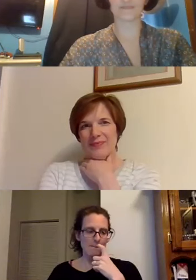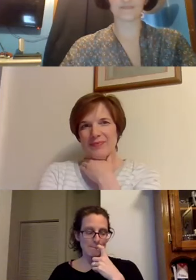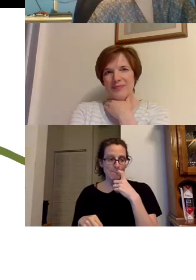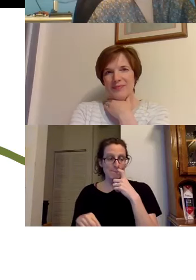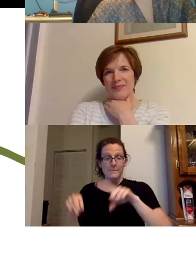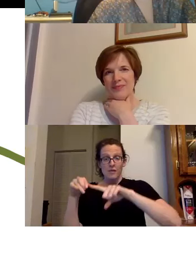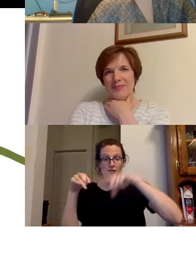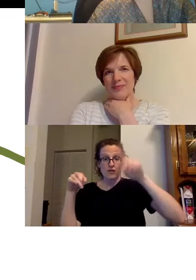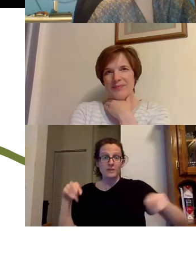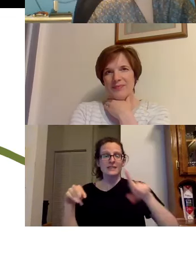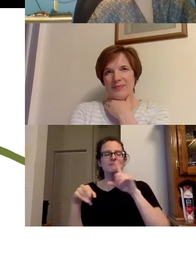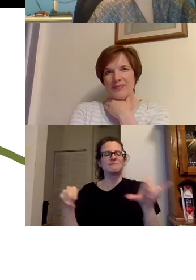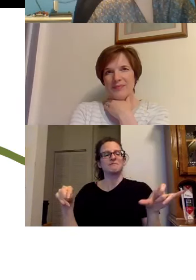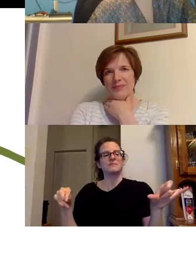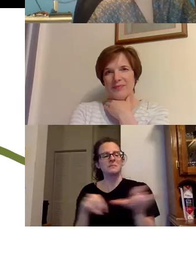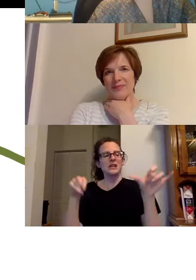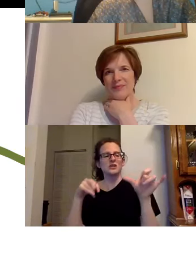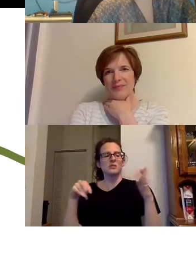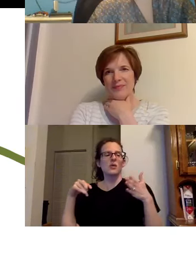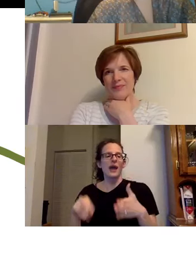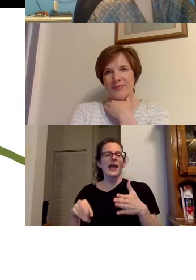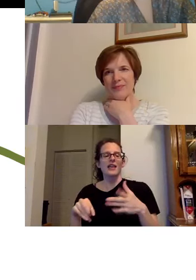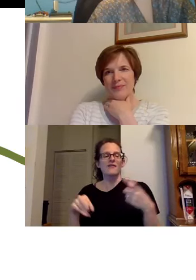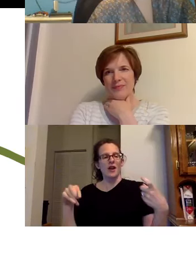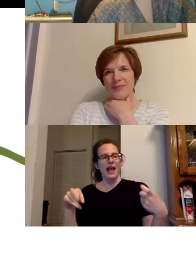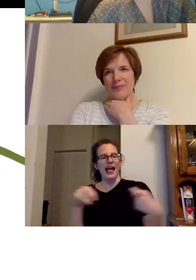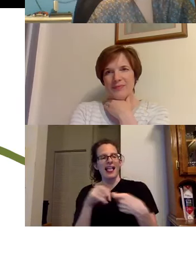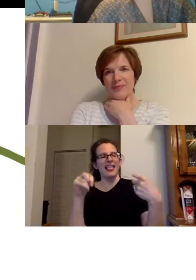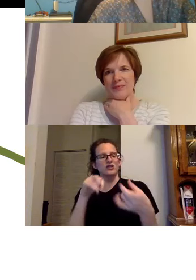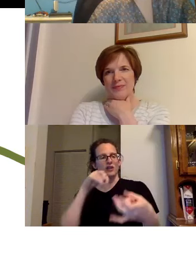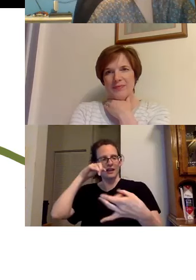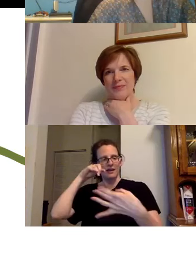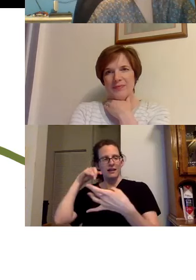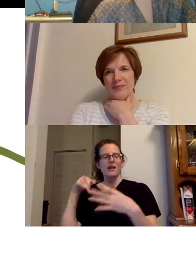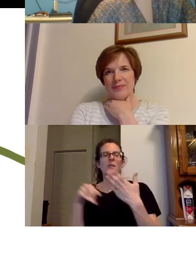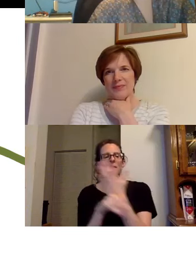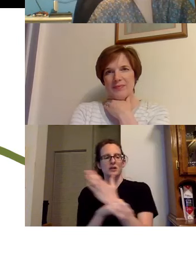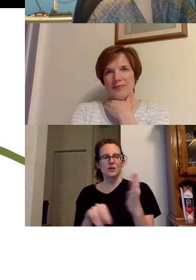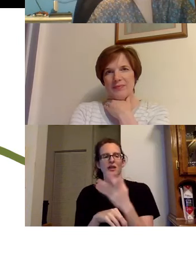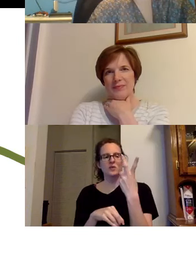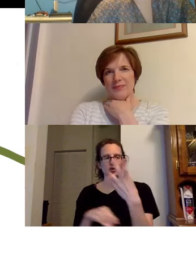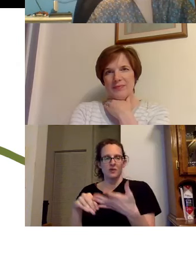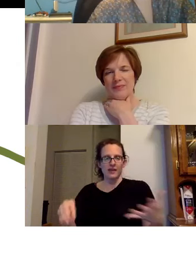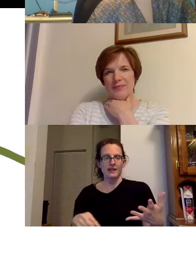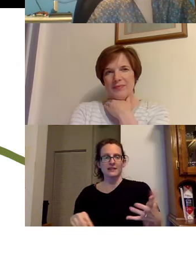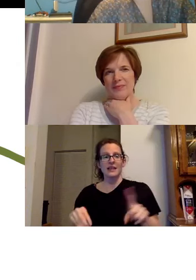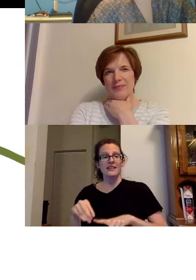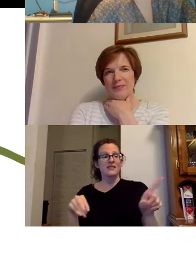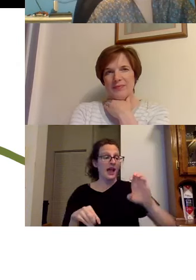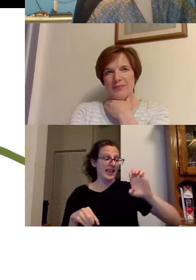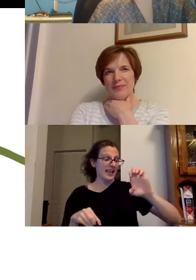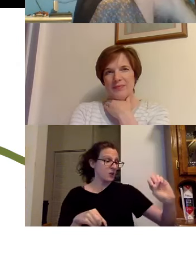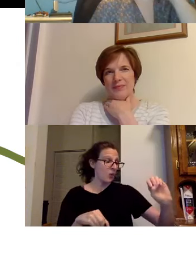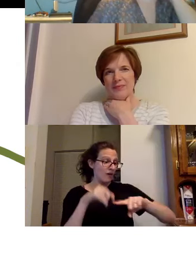electrical energy that is constant between two points. The difference between essential oil frequency and